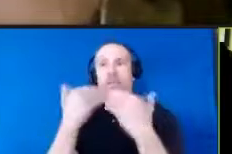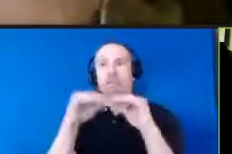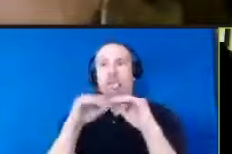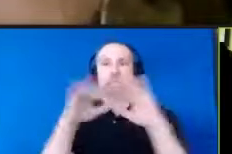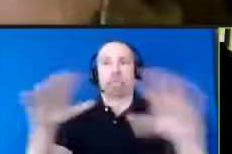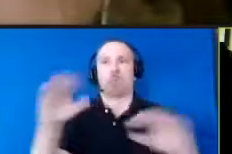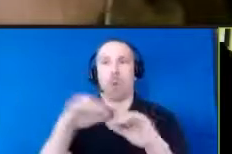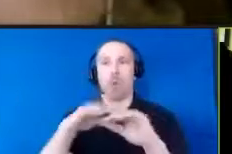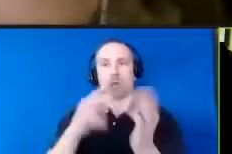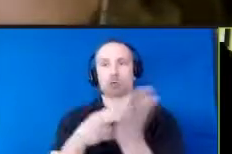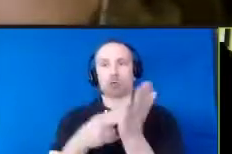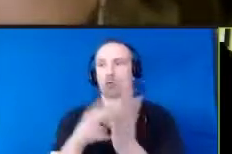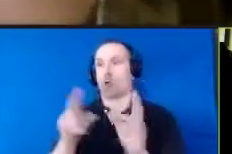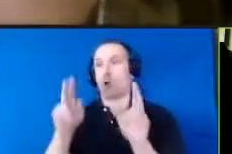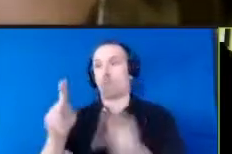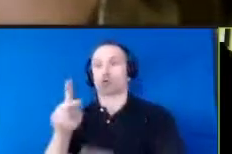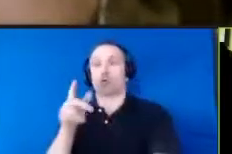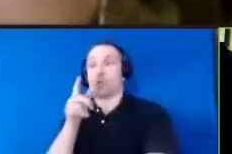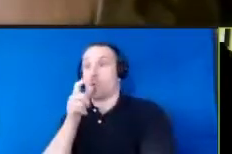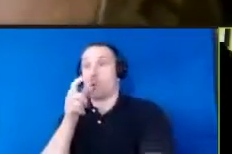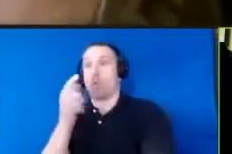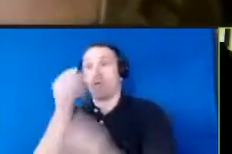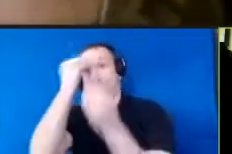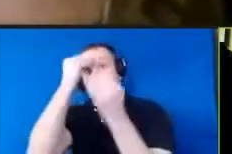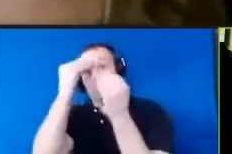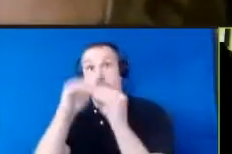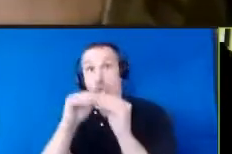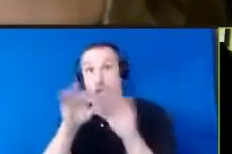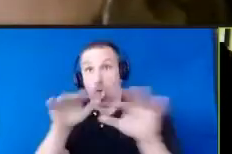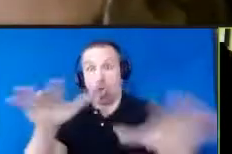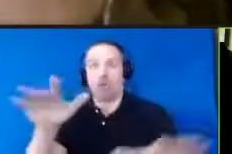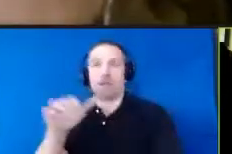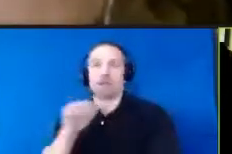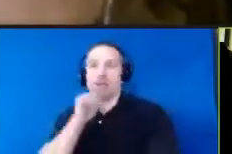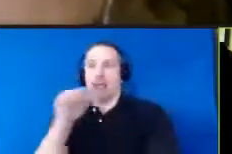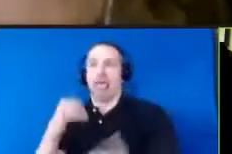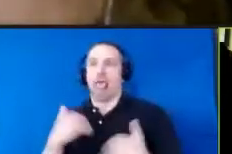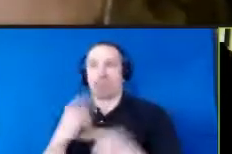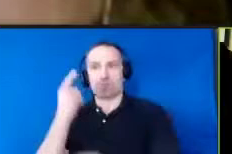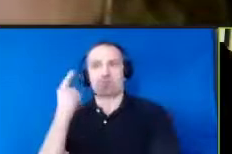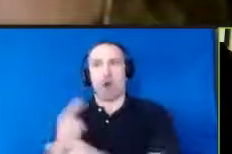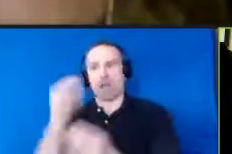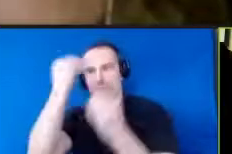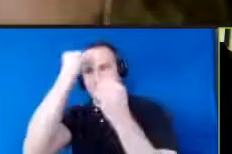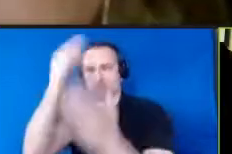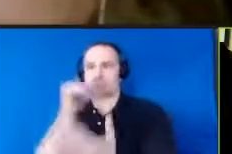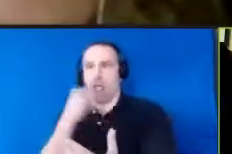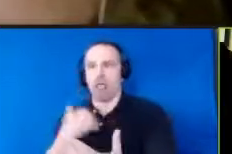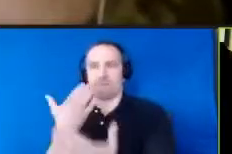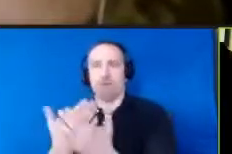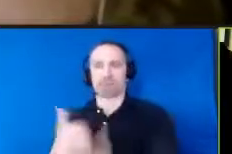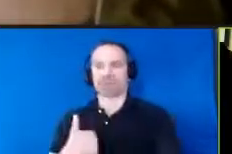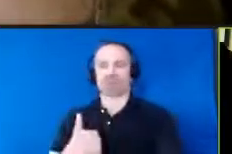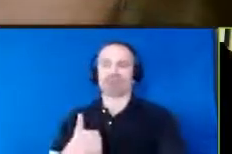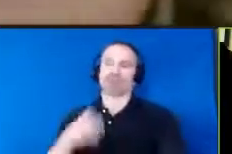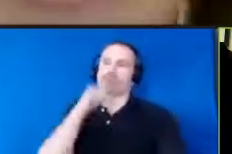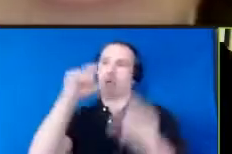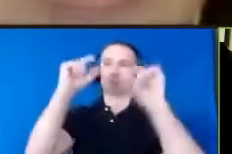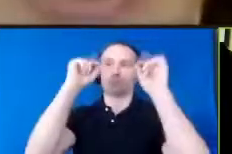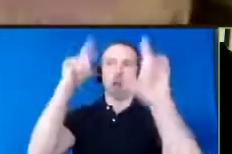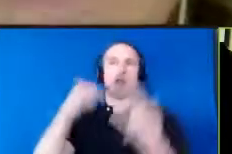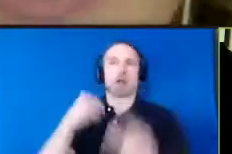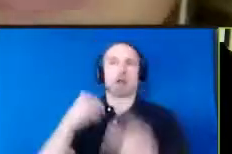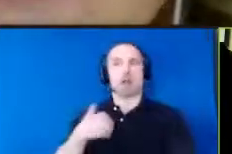did not state to hear facts. That does not surprise me, and I question the judgment of including lies in this